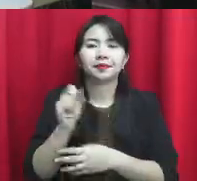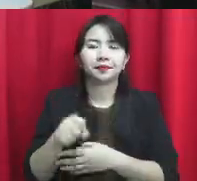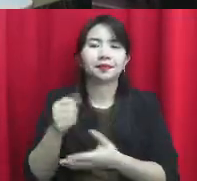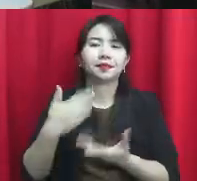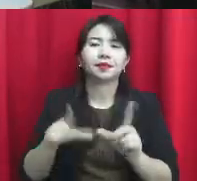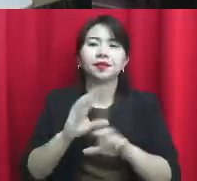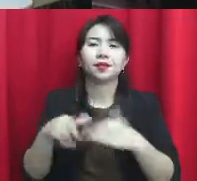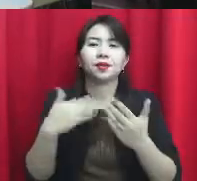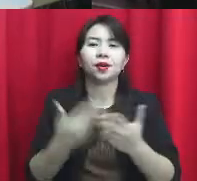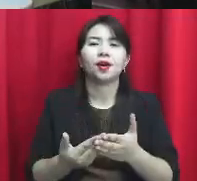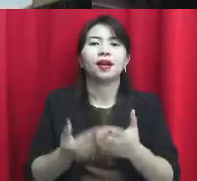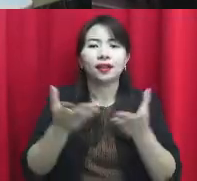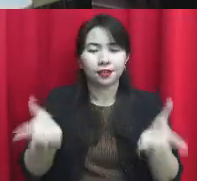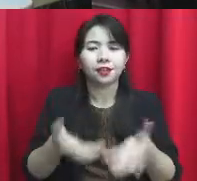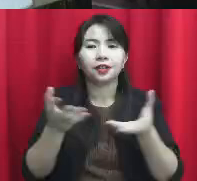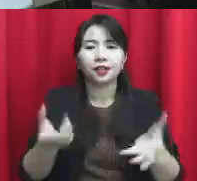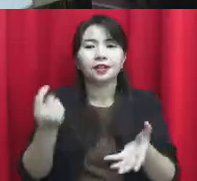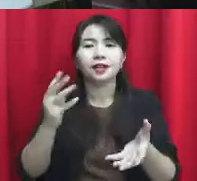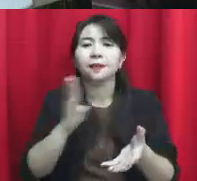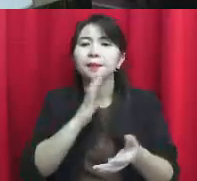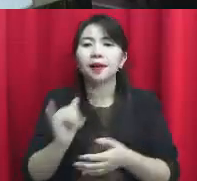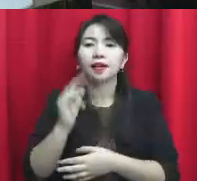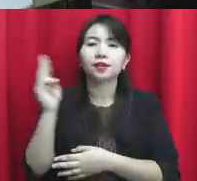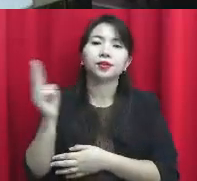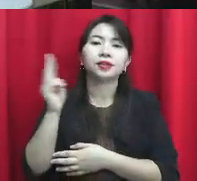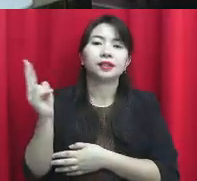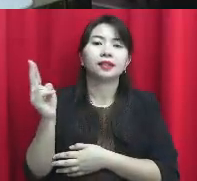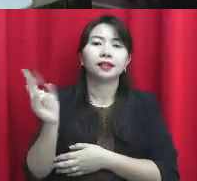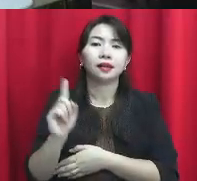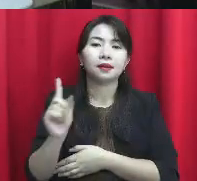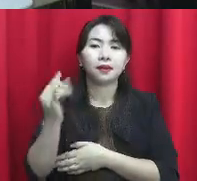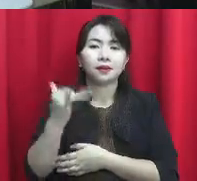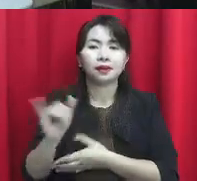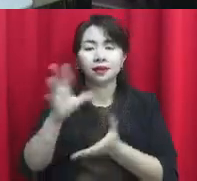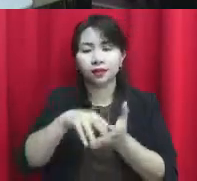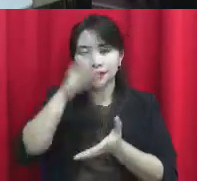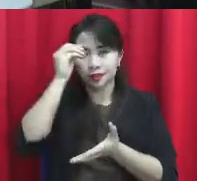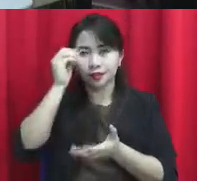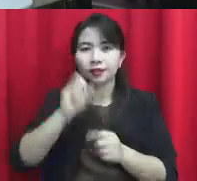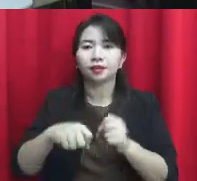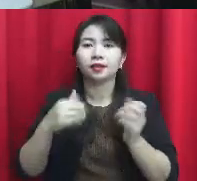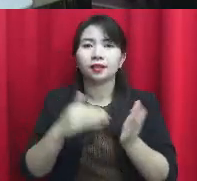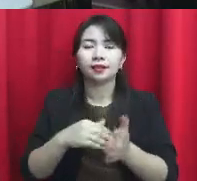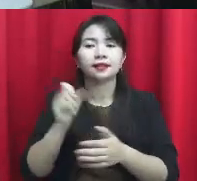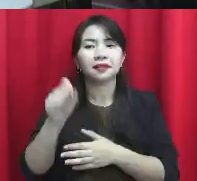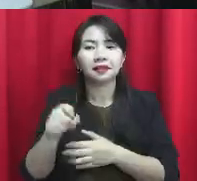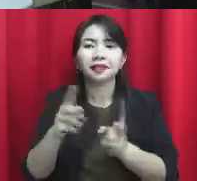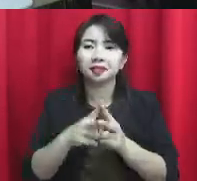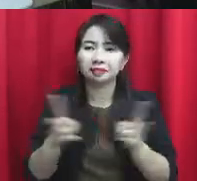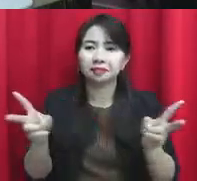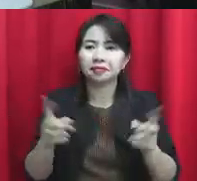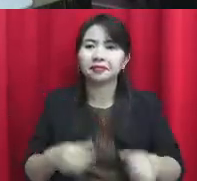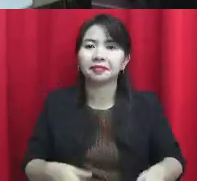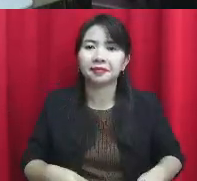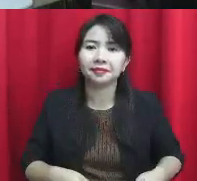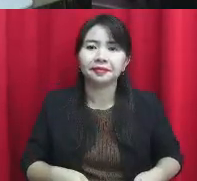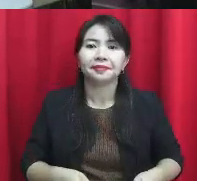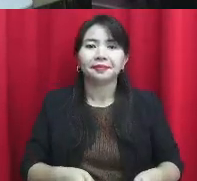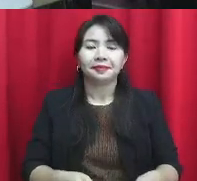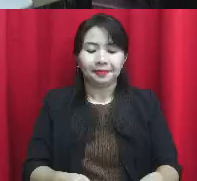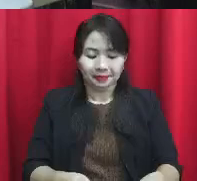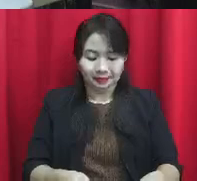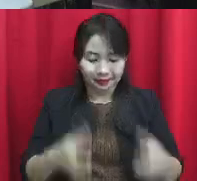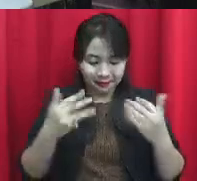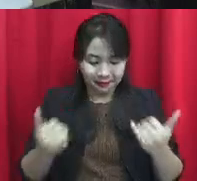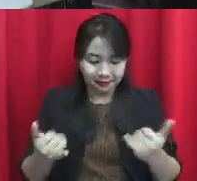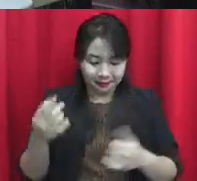inyo sharpen them by using what they have learned Kaya nga alam mo sir maganda rin ito eh since sa theology yung